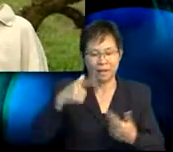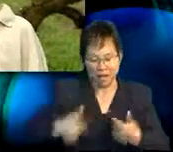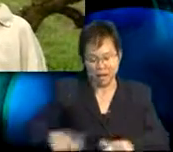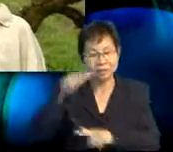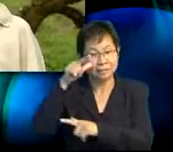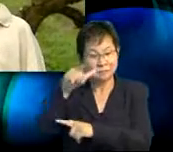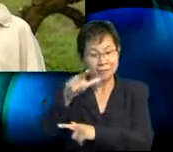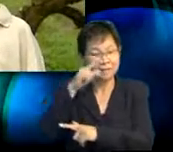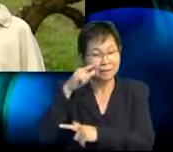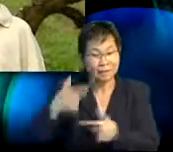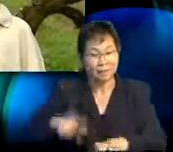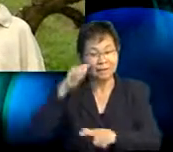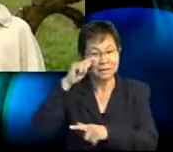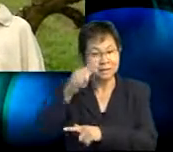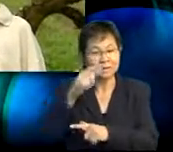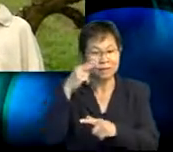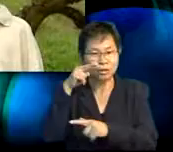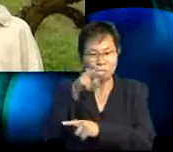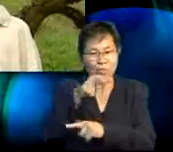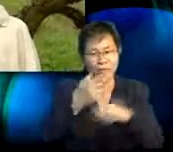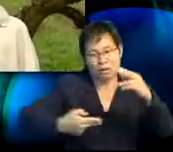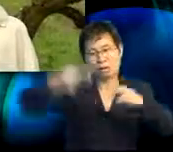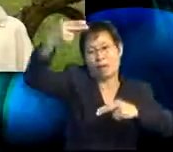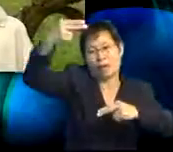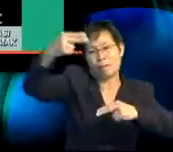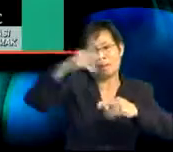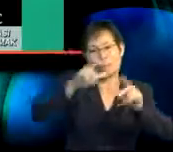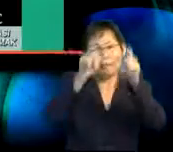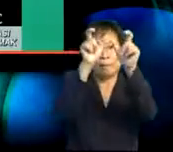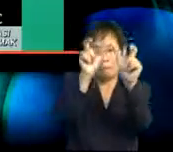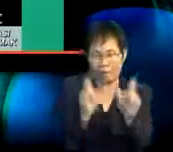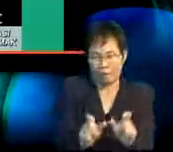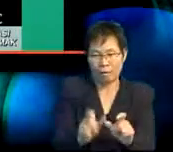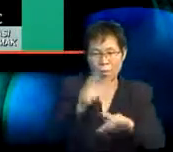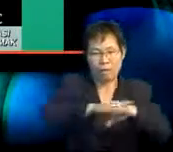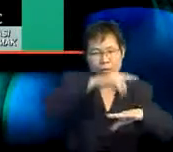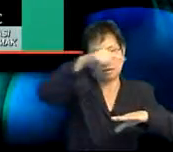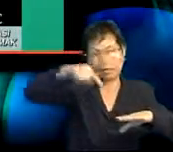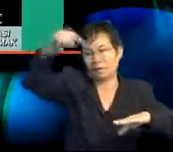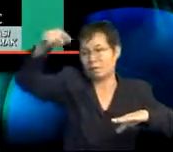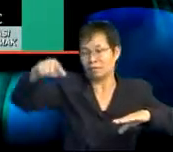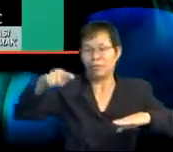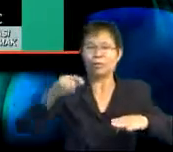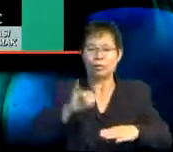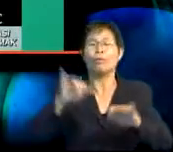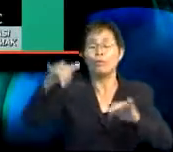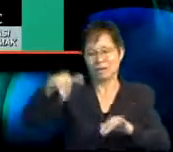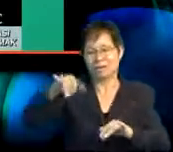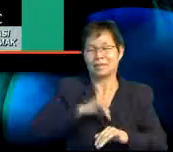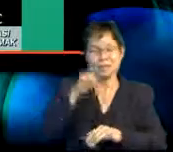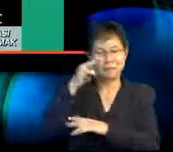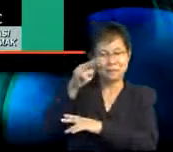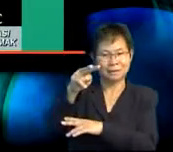see. I'll have to look at the highest bar in the graph. Ah, yes, I see it.